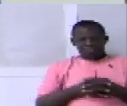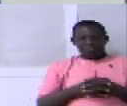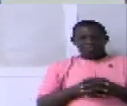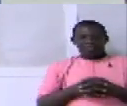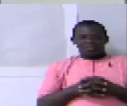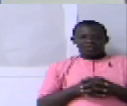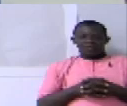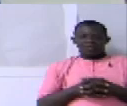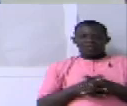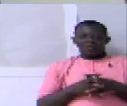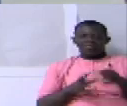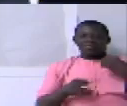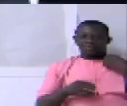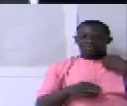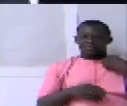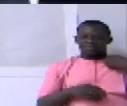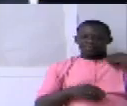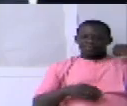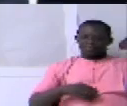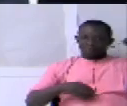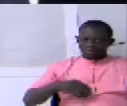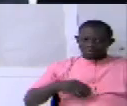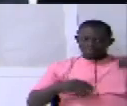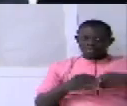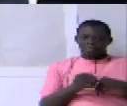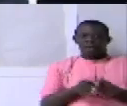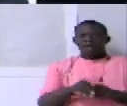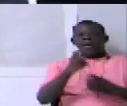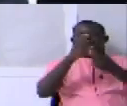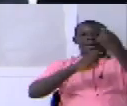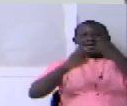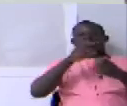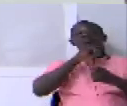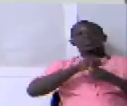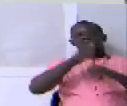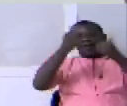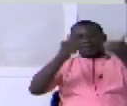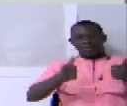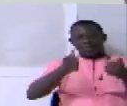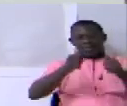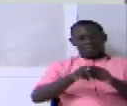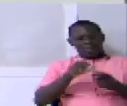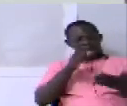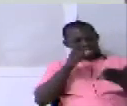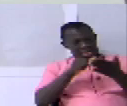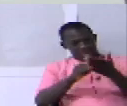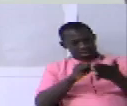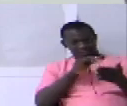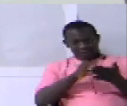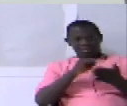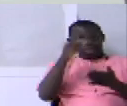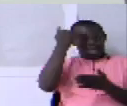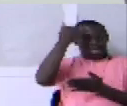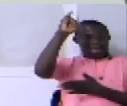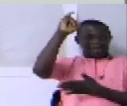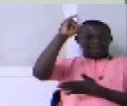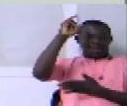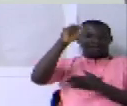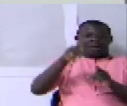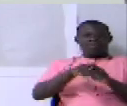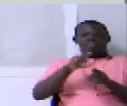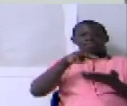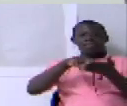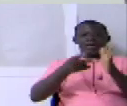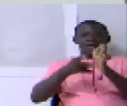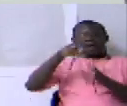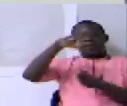And again, Mr. Chair, this letter suggests that the